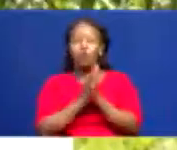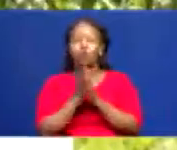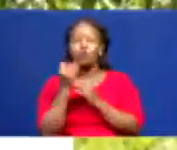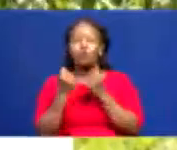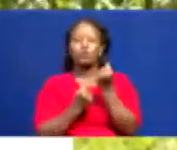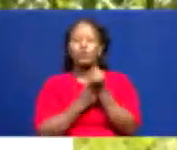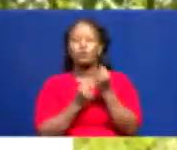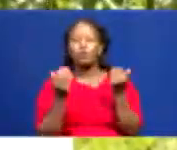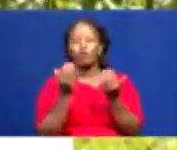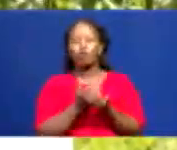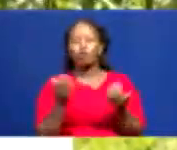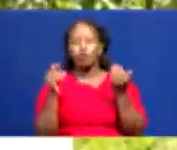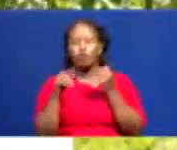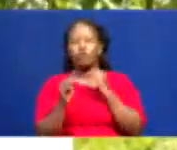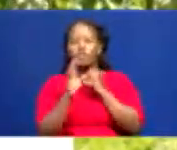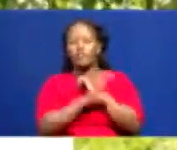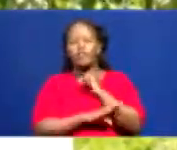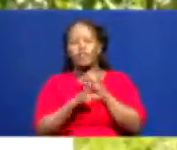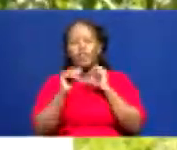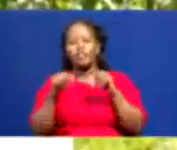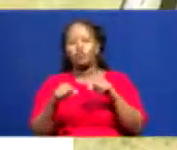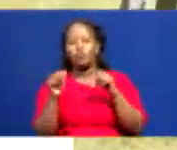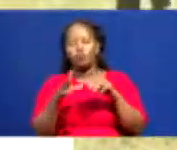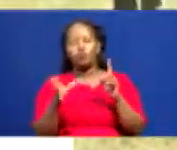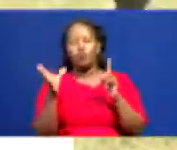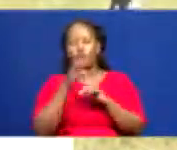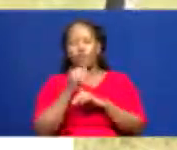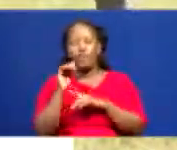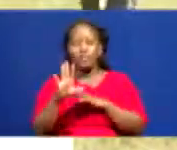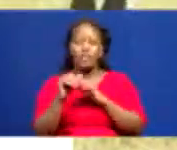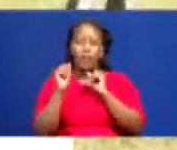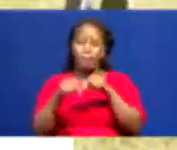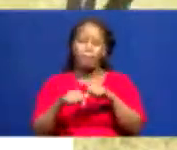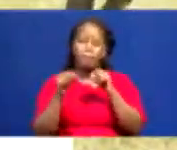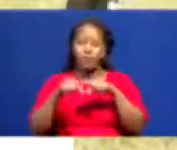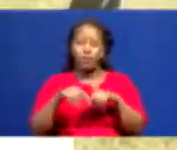children of this republic to be able to realize their potential.